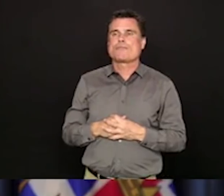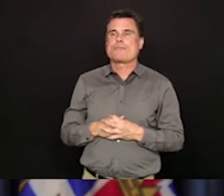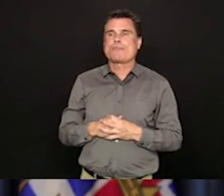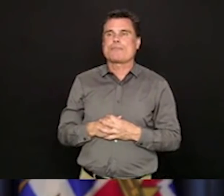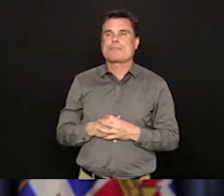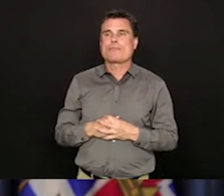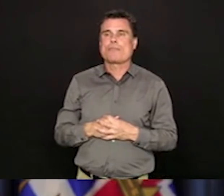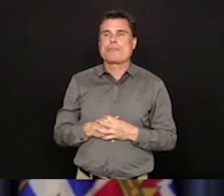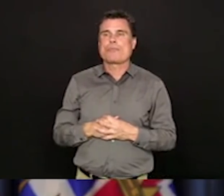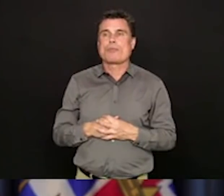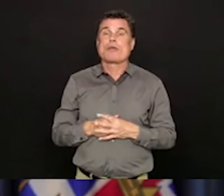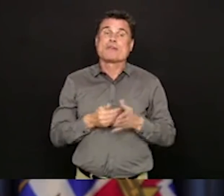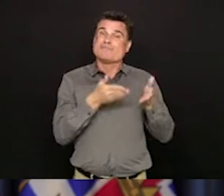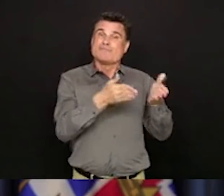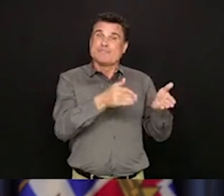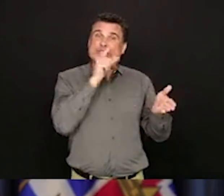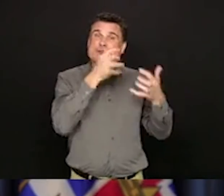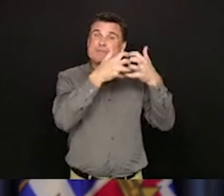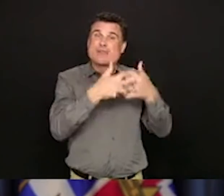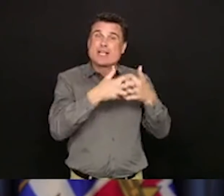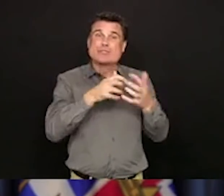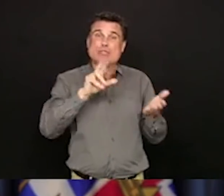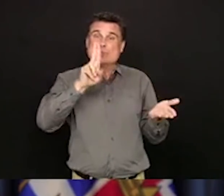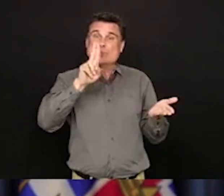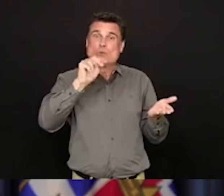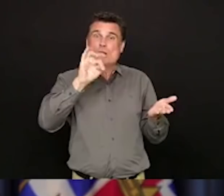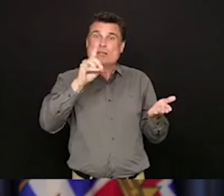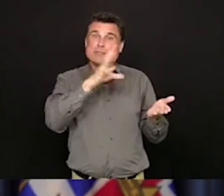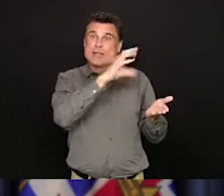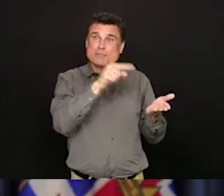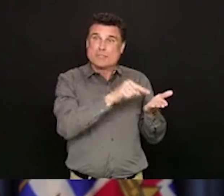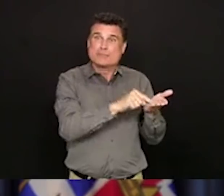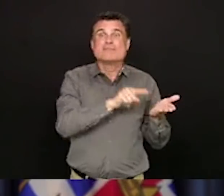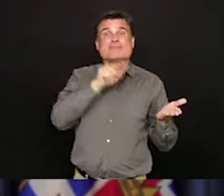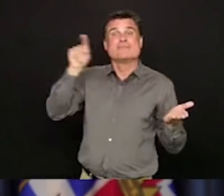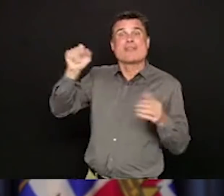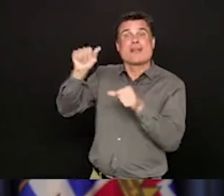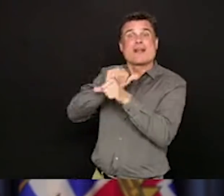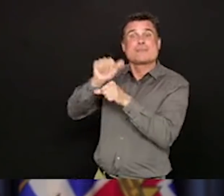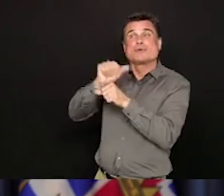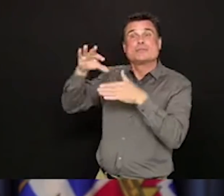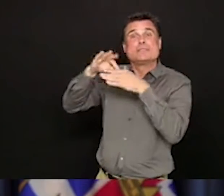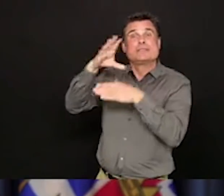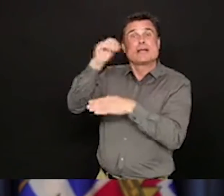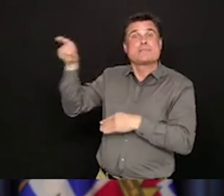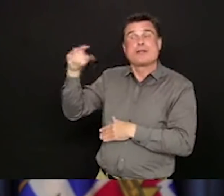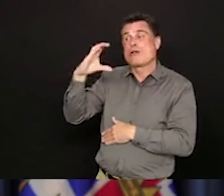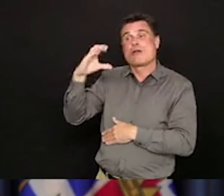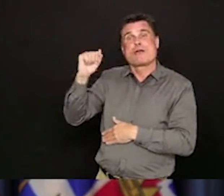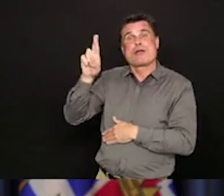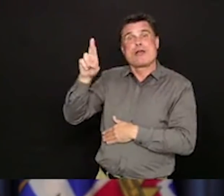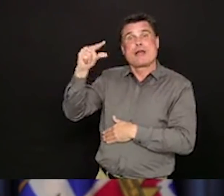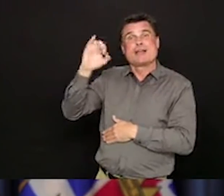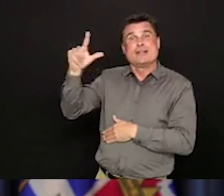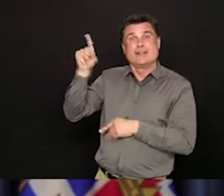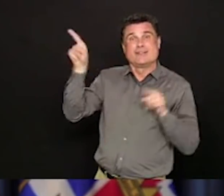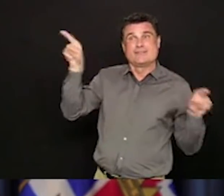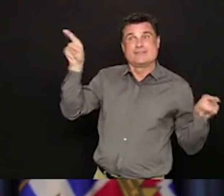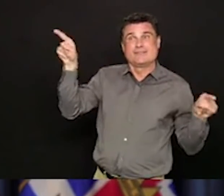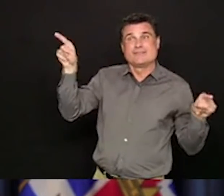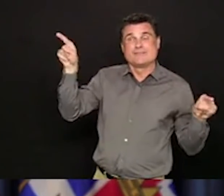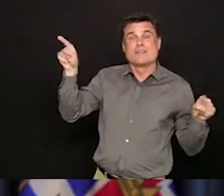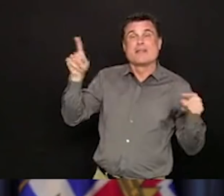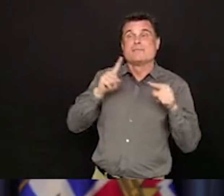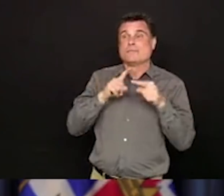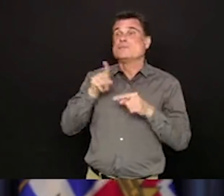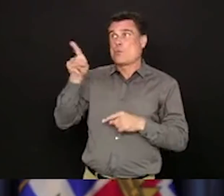Vancouver, whether it's the circumstances at the Mission Federal Institution in Mission, the significant and